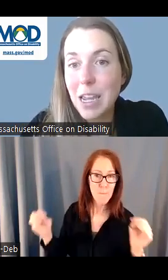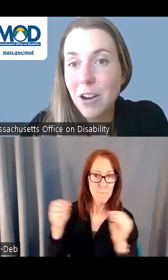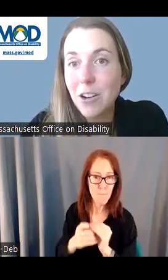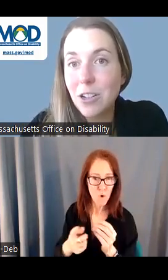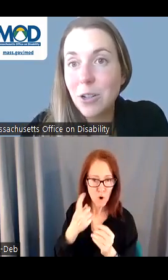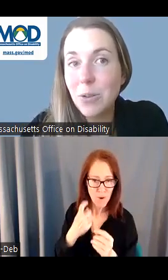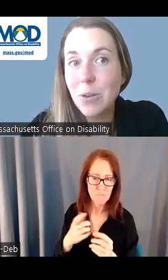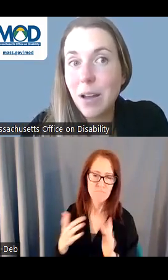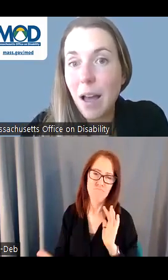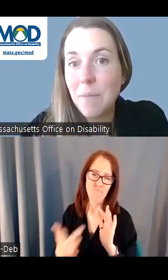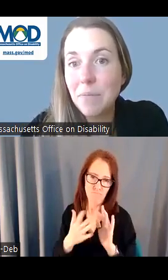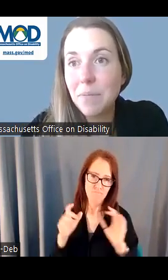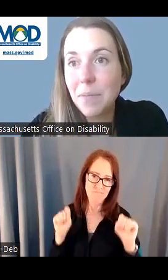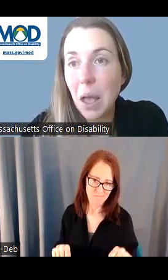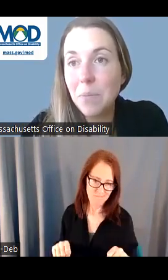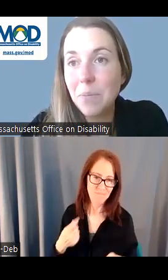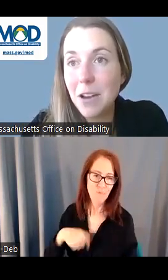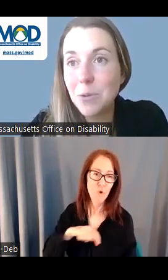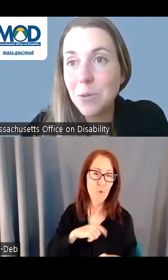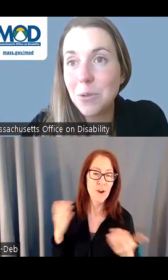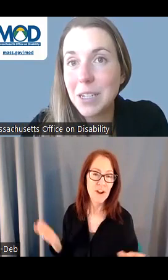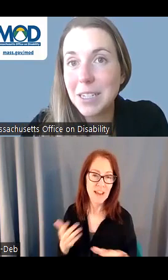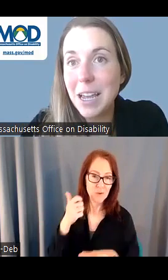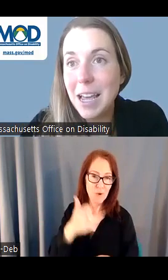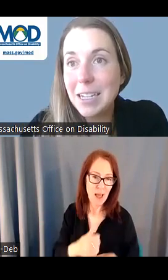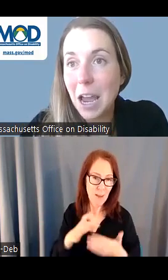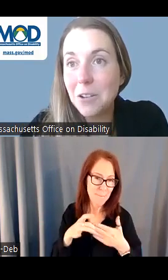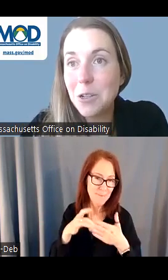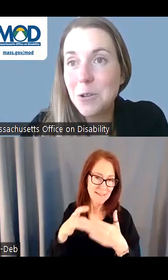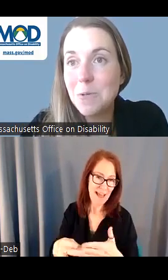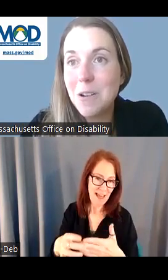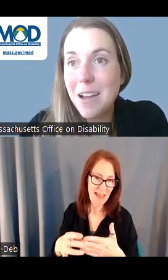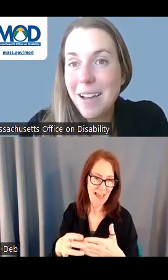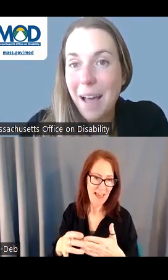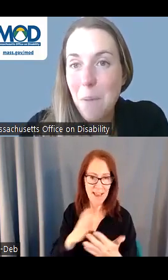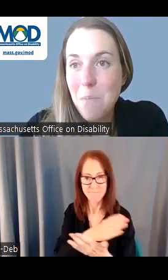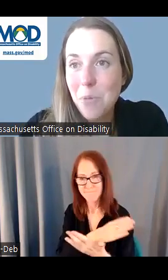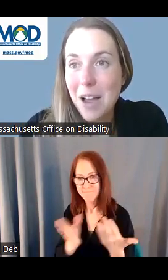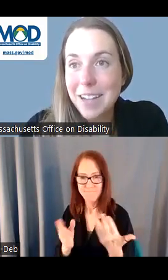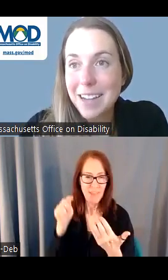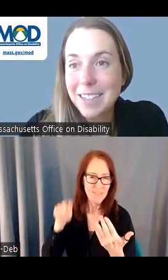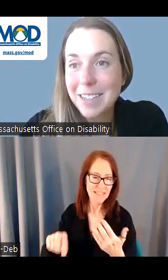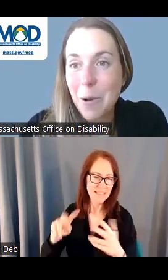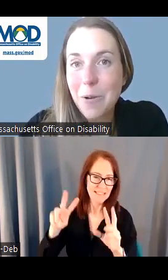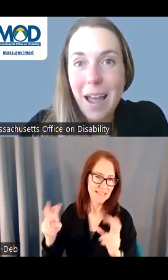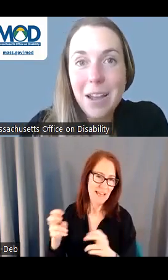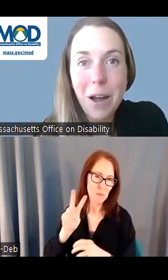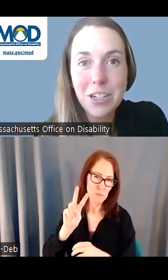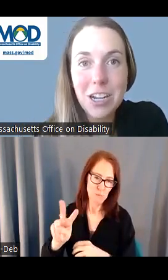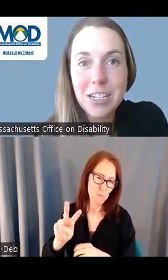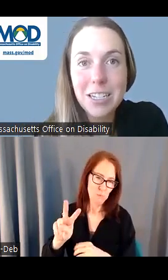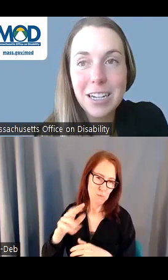we're here to help guide you through this Title II process. So